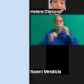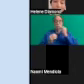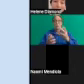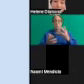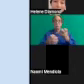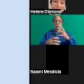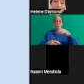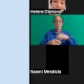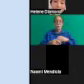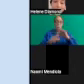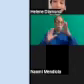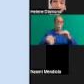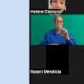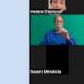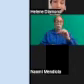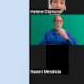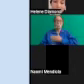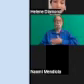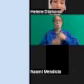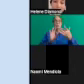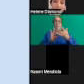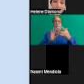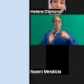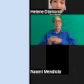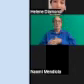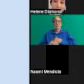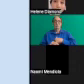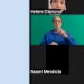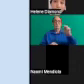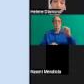you do, please contact us at